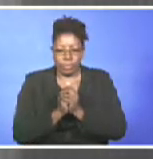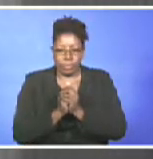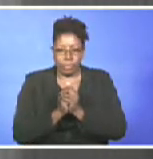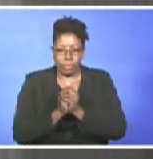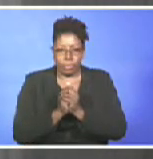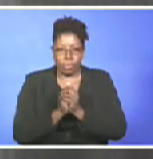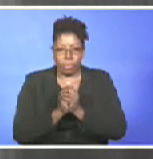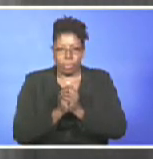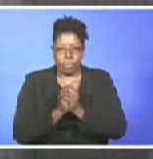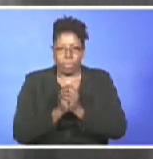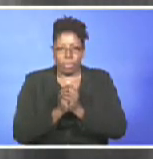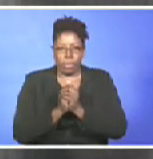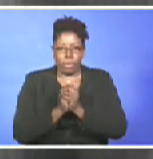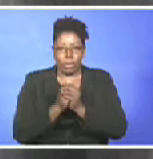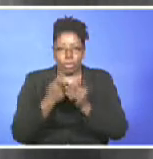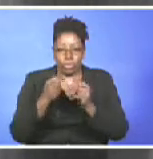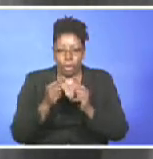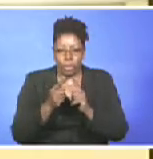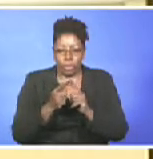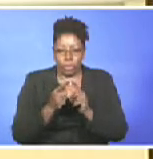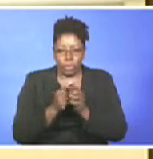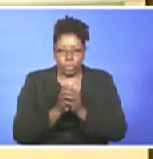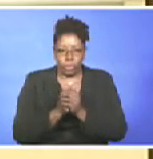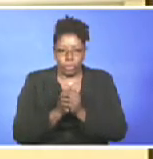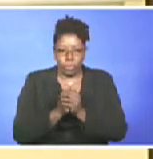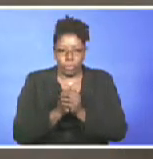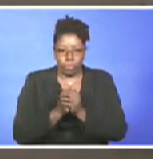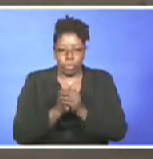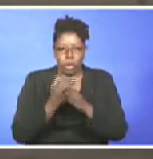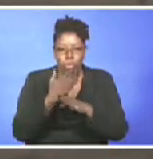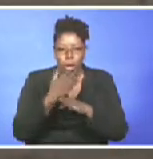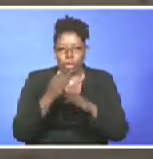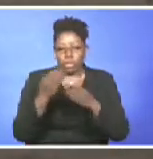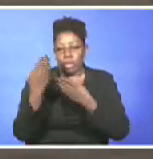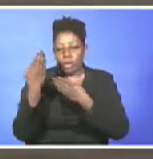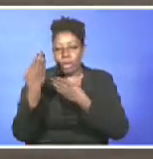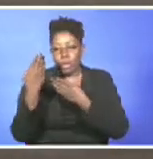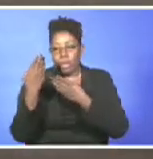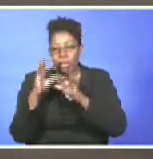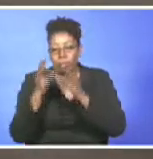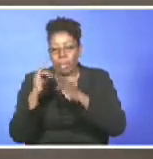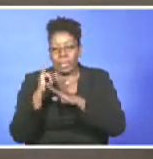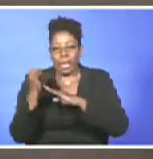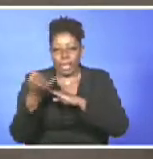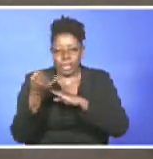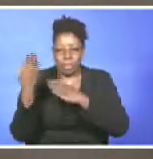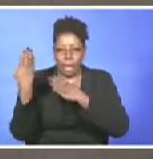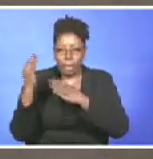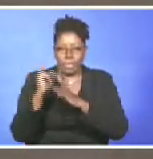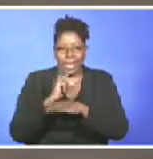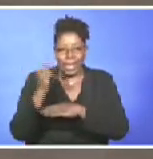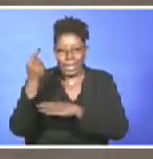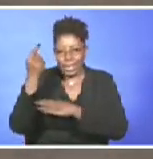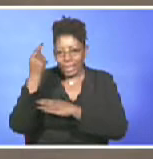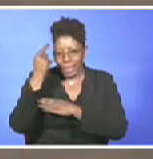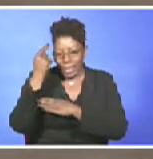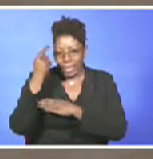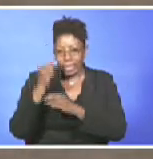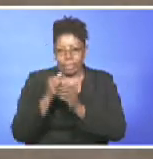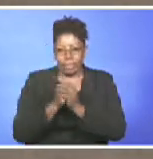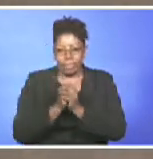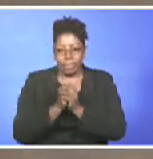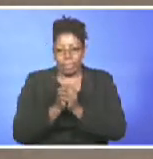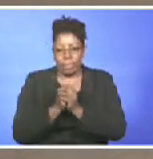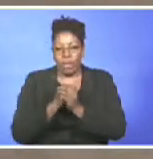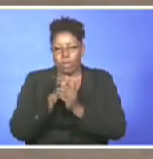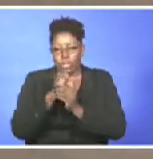we charge a reasonable fare to go around the islands of the Bahamas. And I think, if there